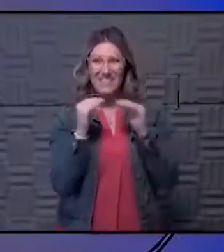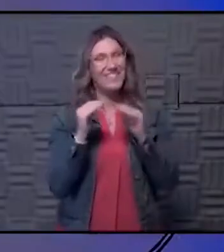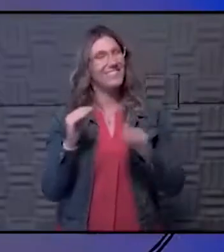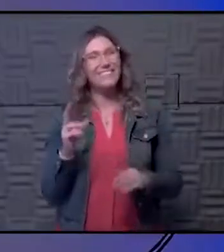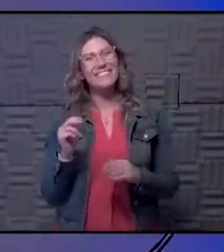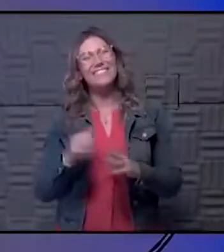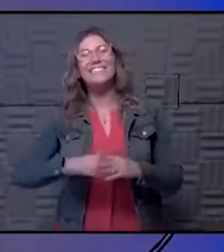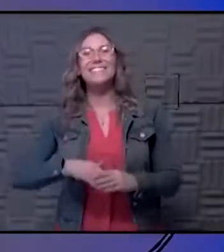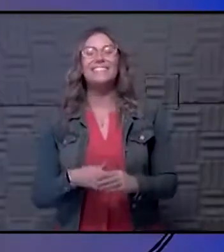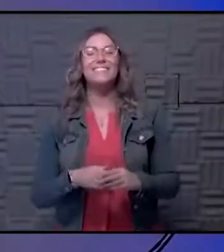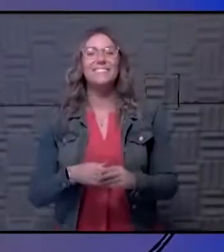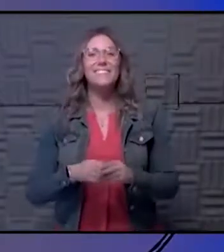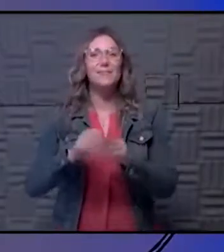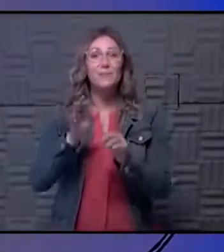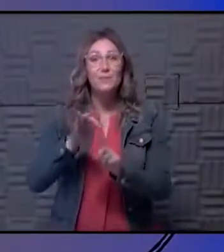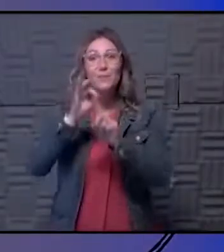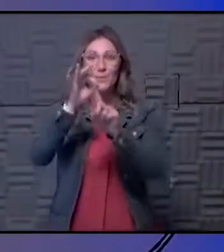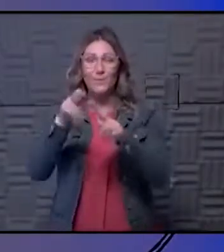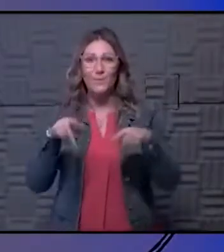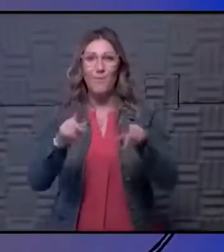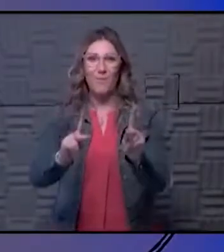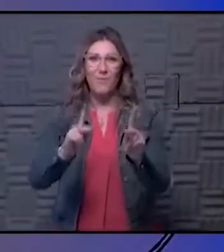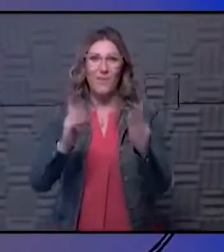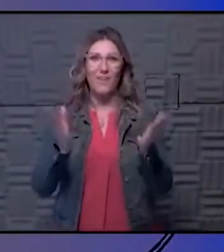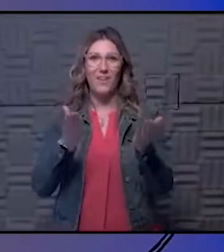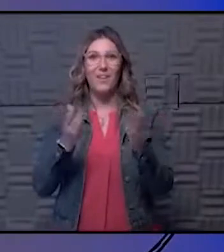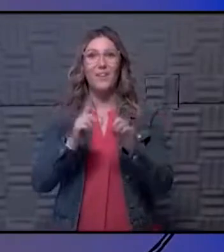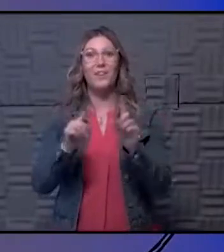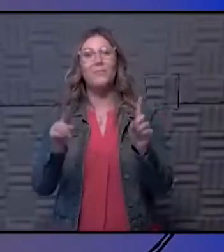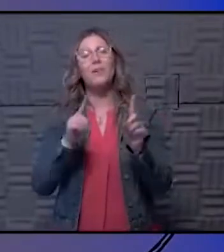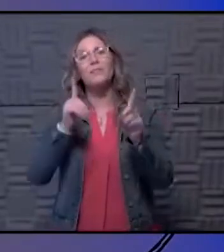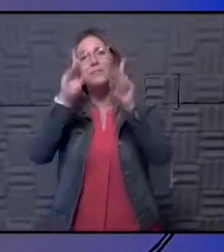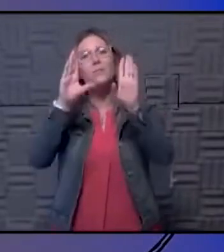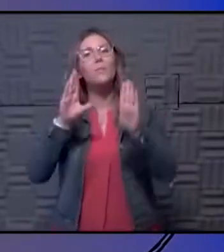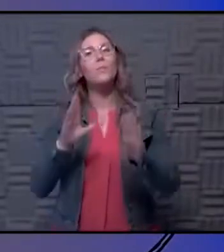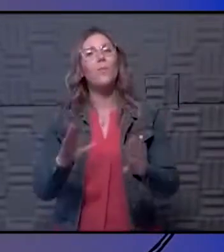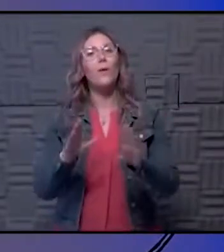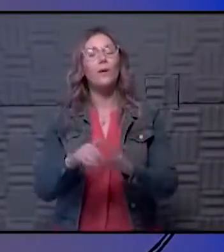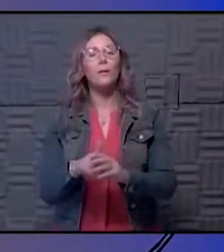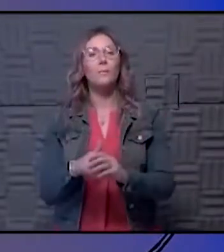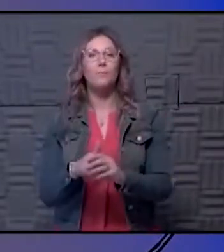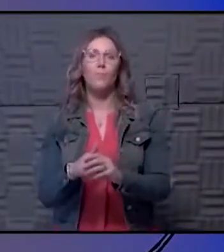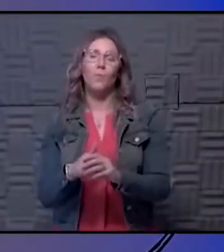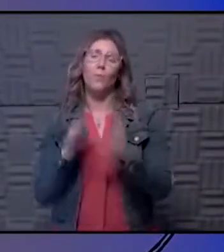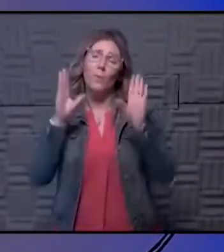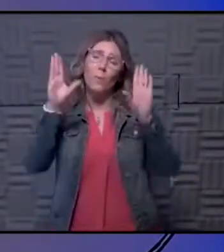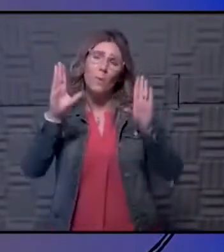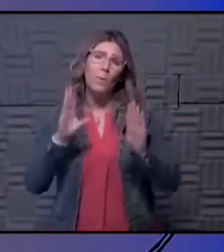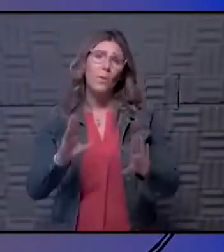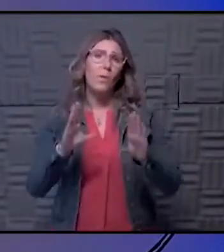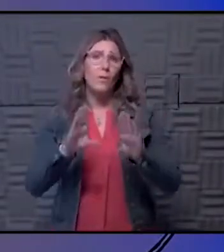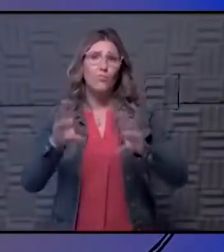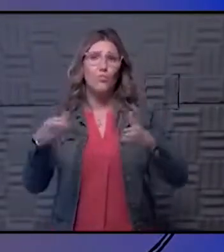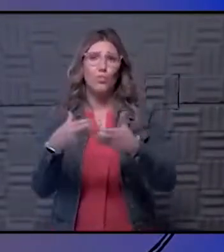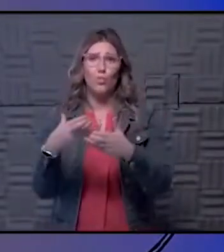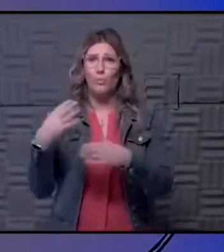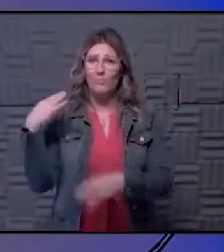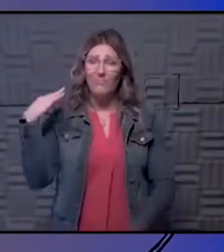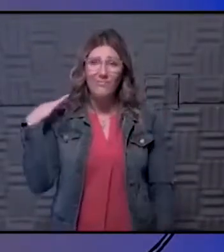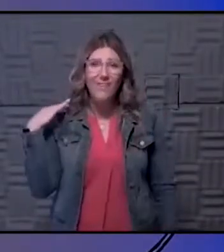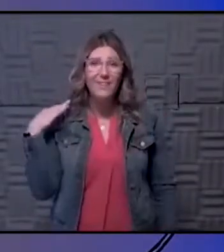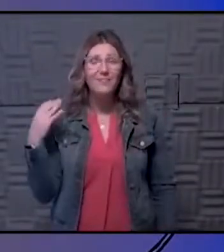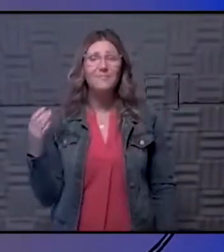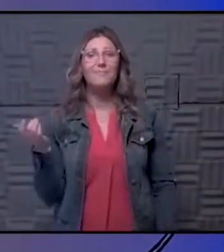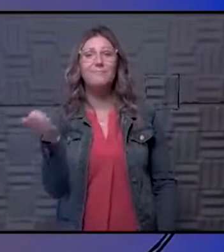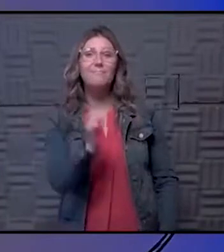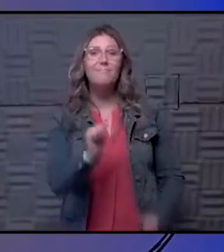It's definitely been a unique opportunity here, but it's been great because we have such a great group of volunteers, and any of